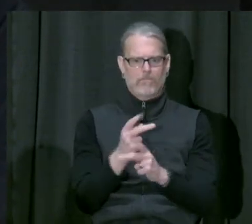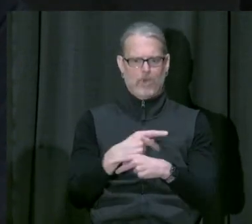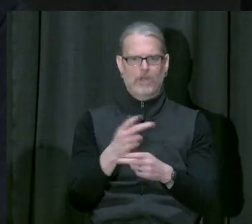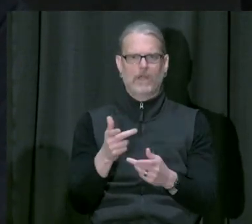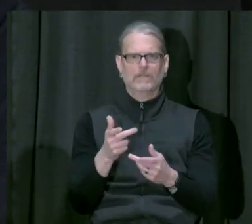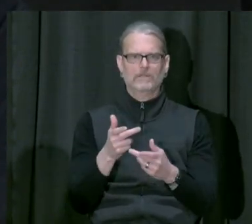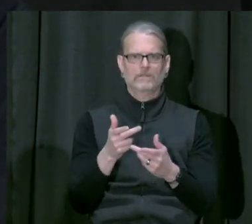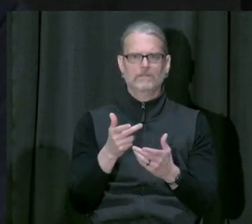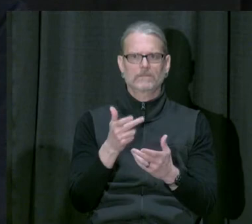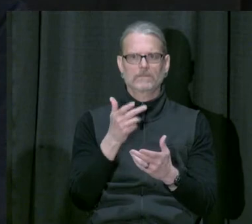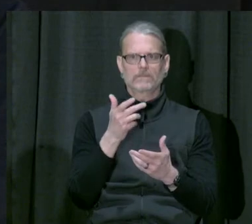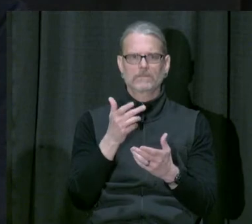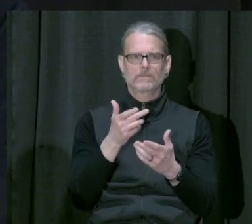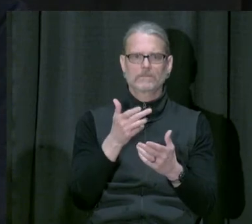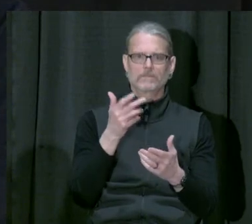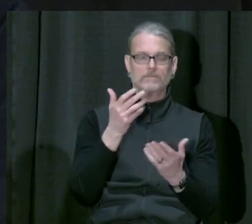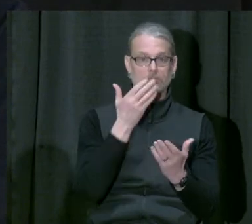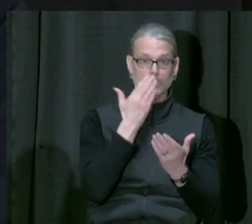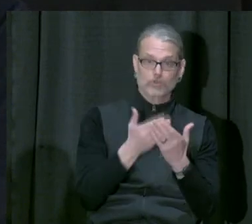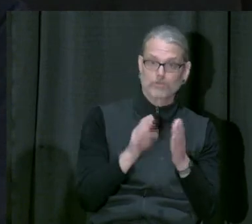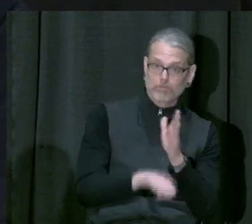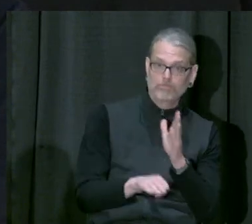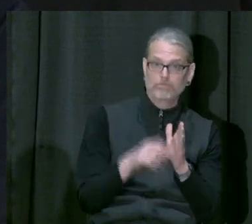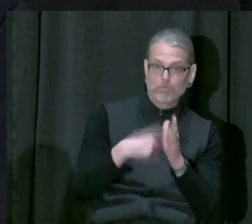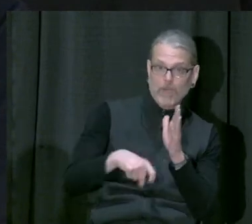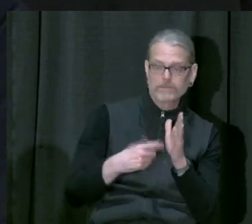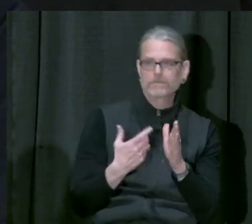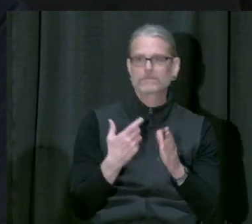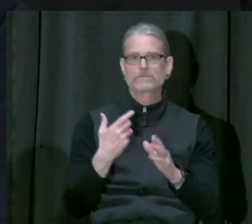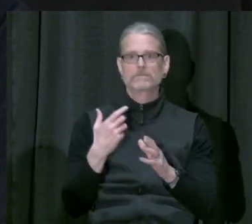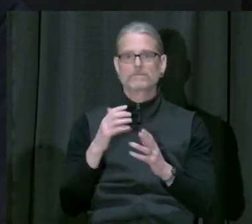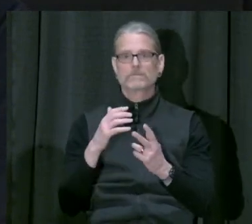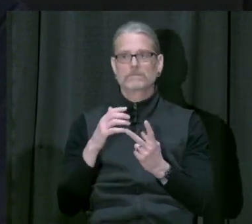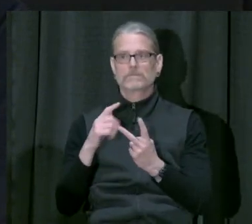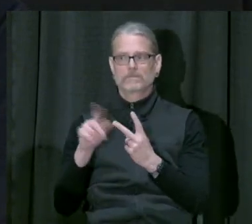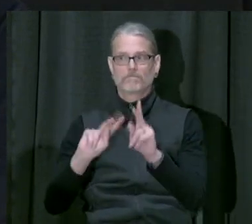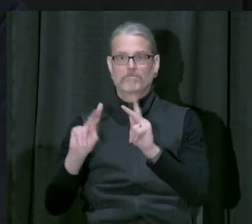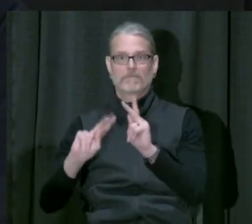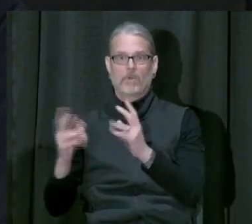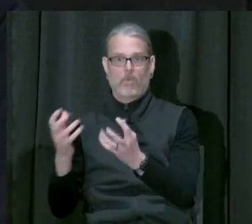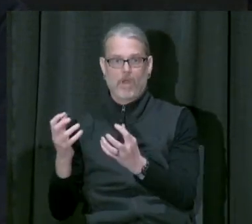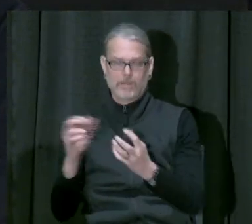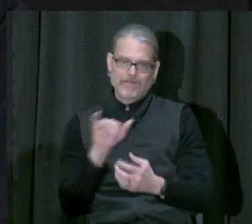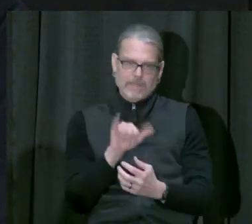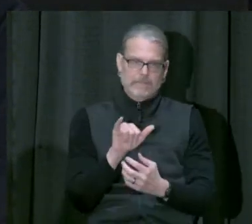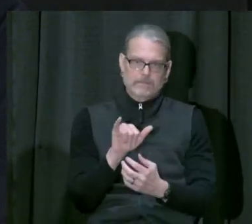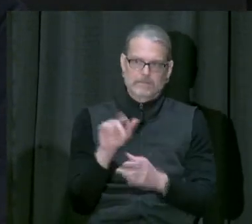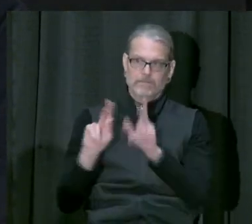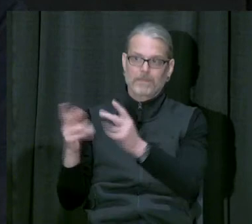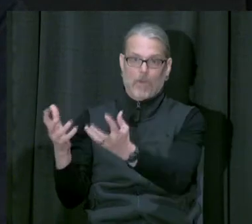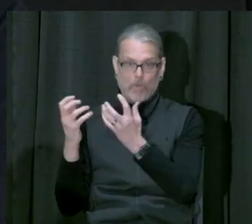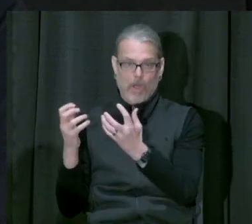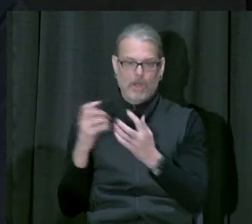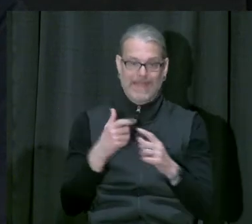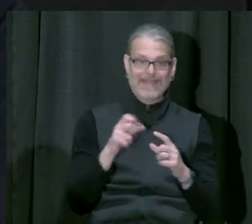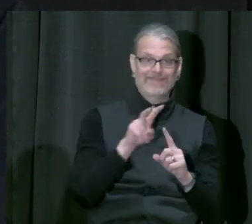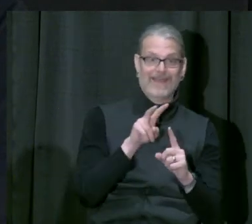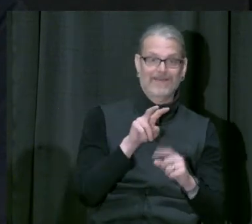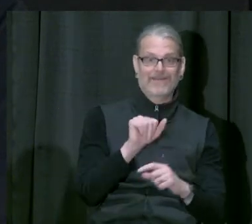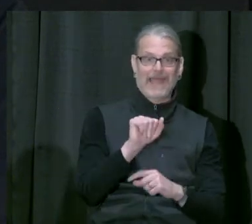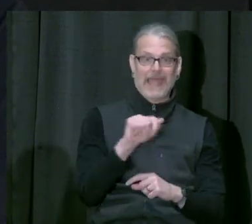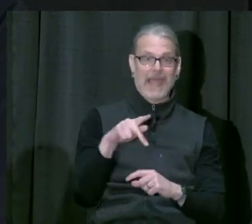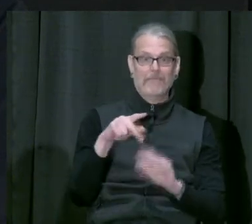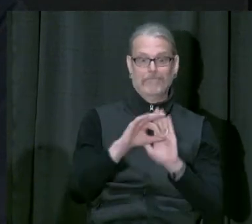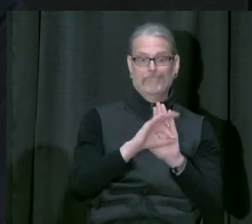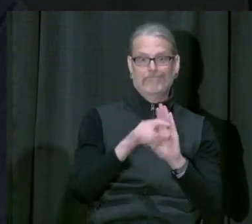low cost point? It's a high volume, low cost situation. That's why apps are so cheap, you know, 99